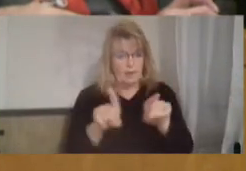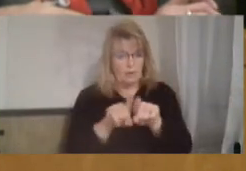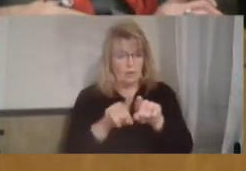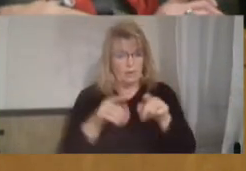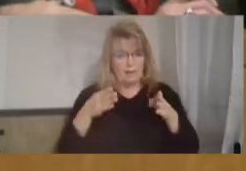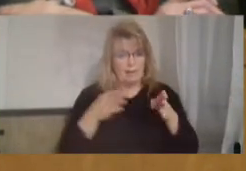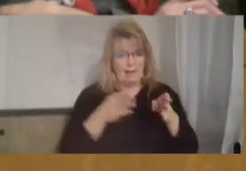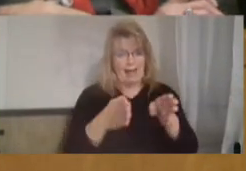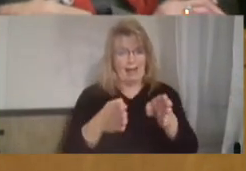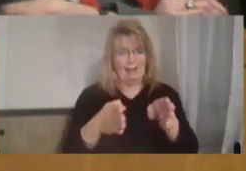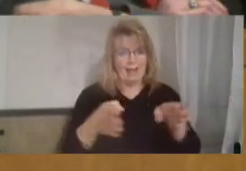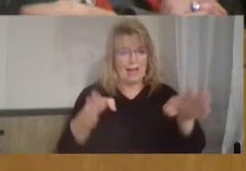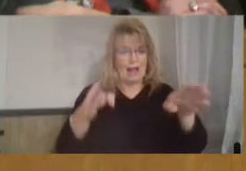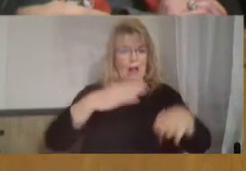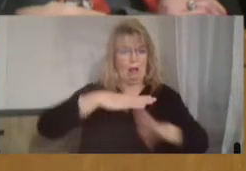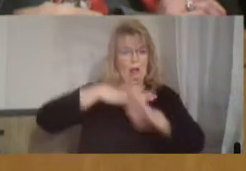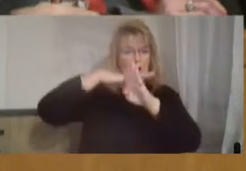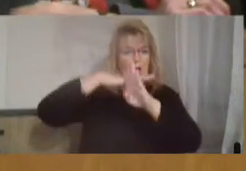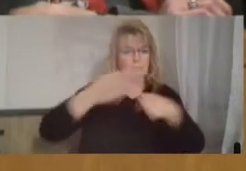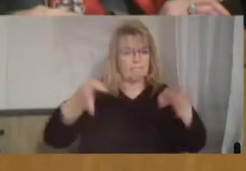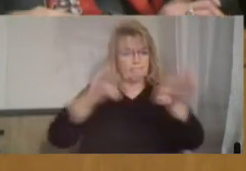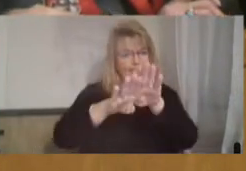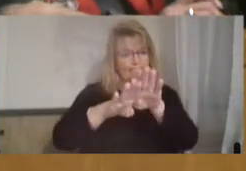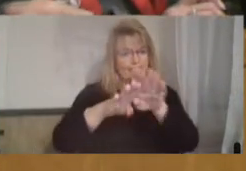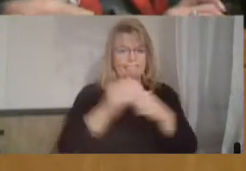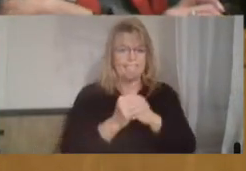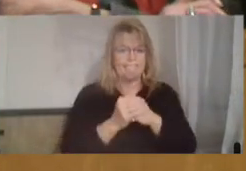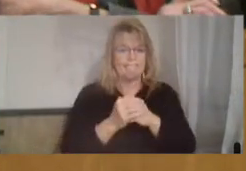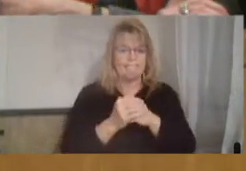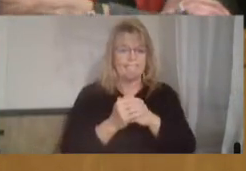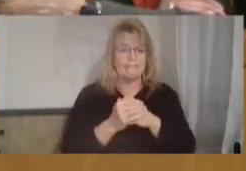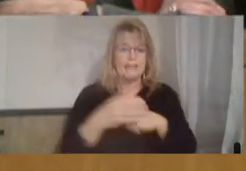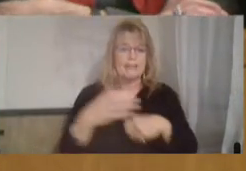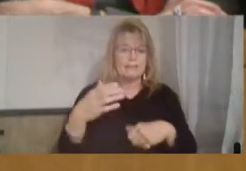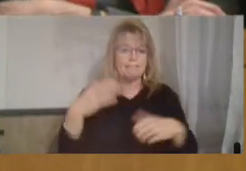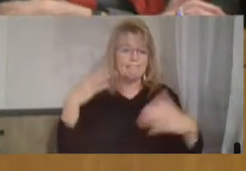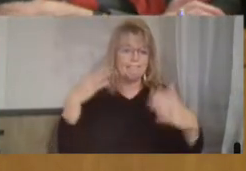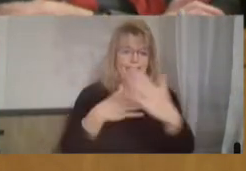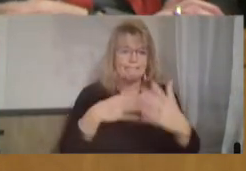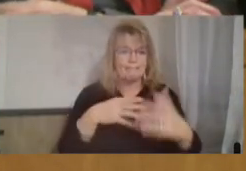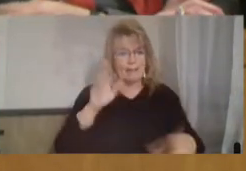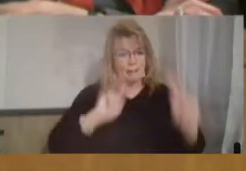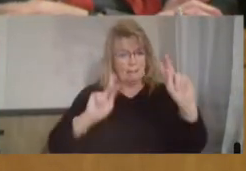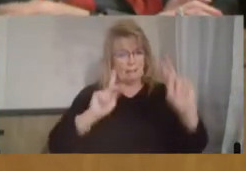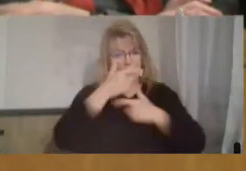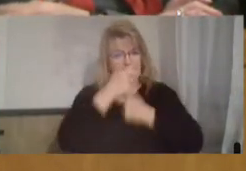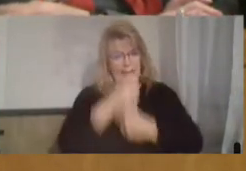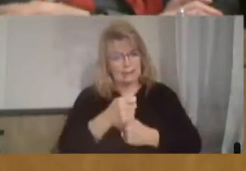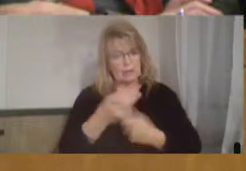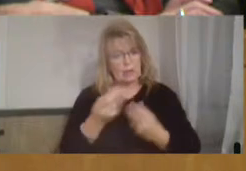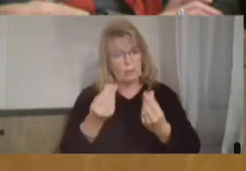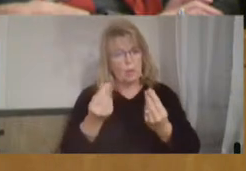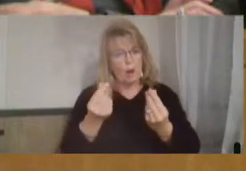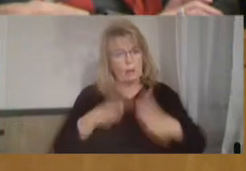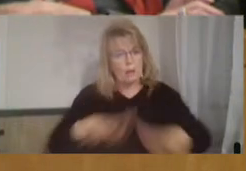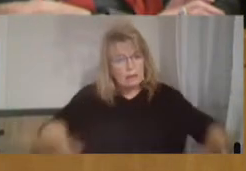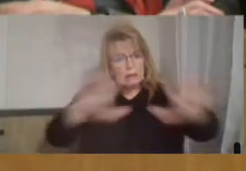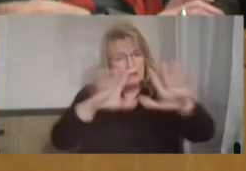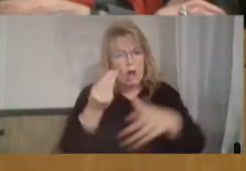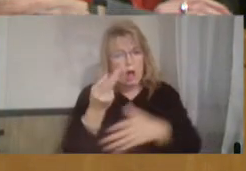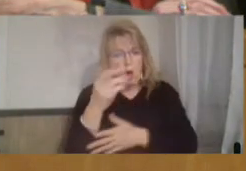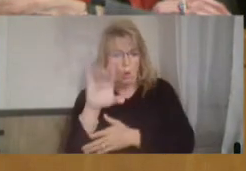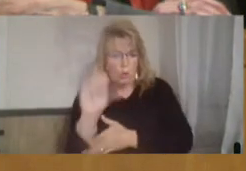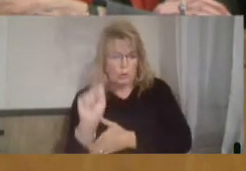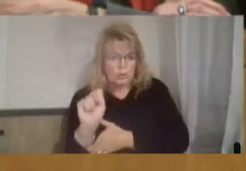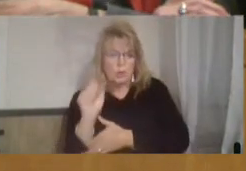closing as presented is contrary to the public interest, as you've heard, and the property owners in the vicinity of the alleyway will